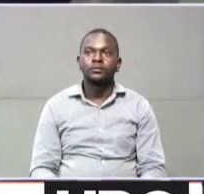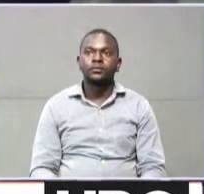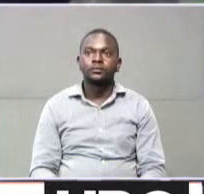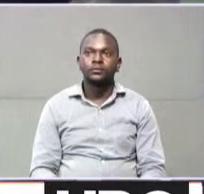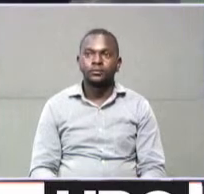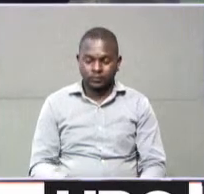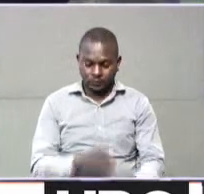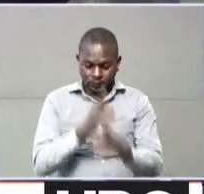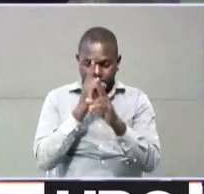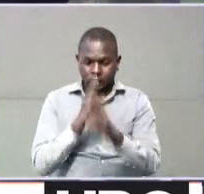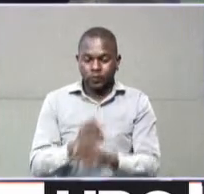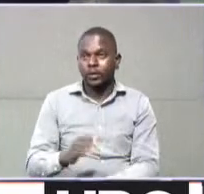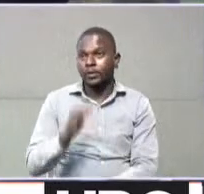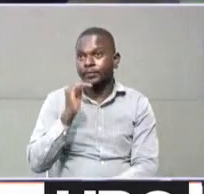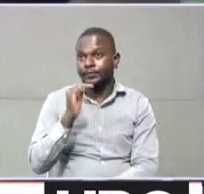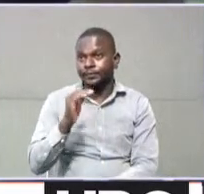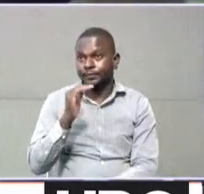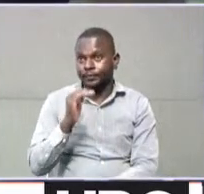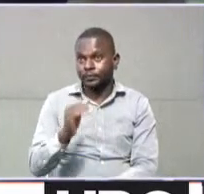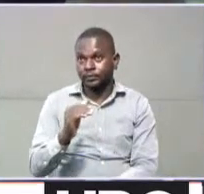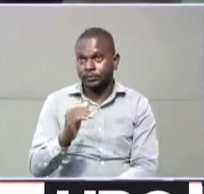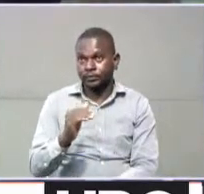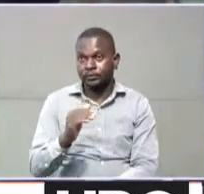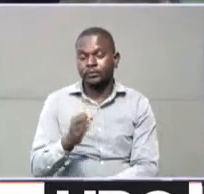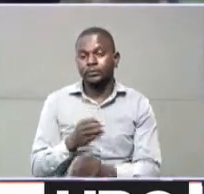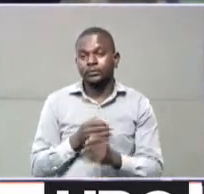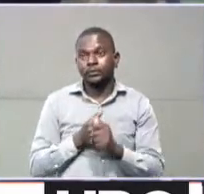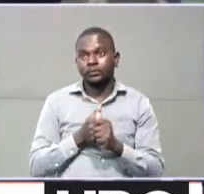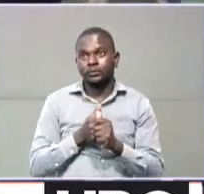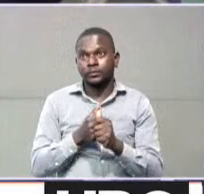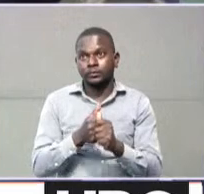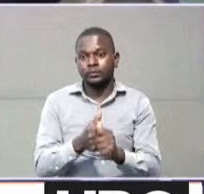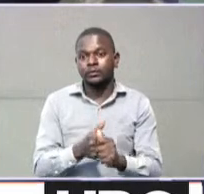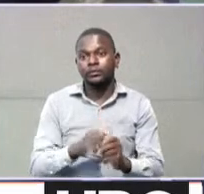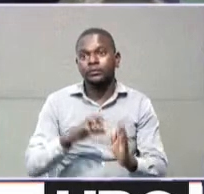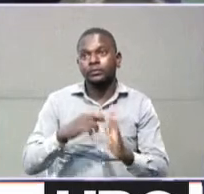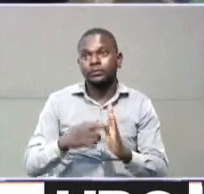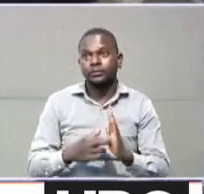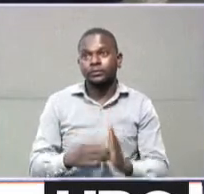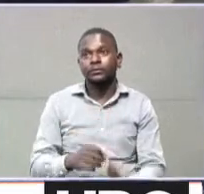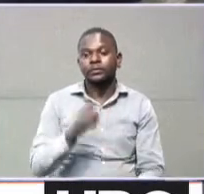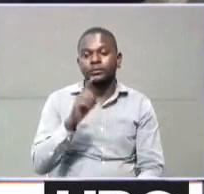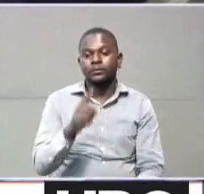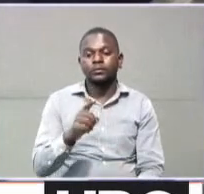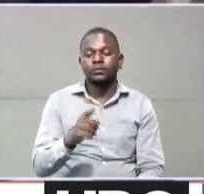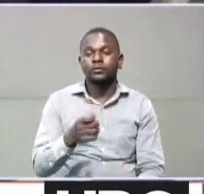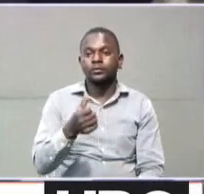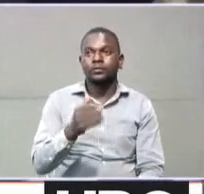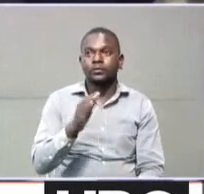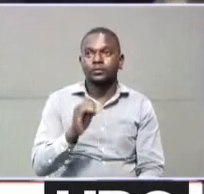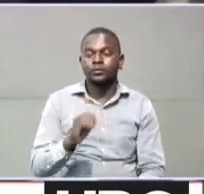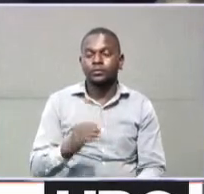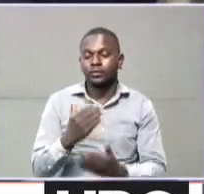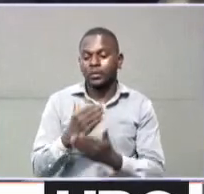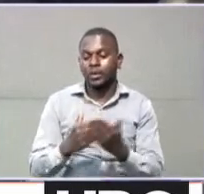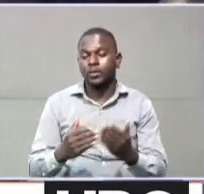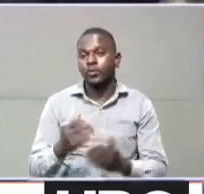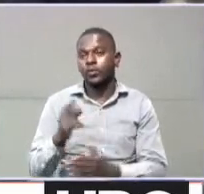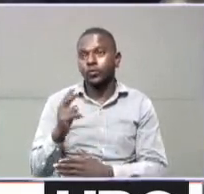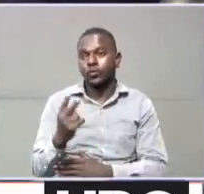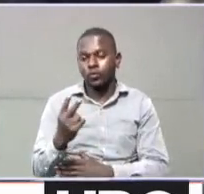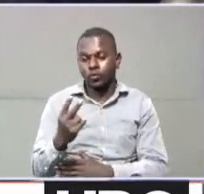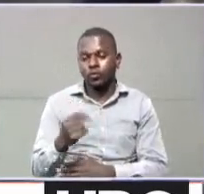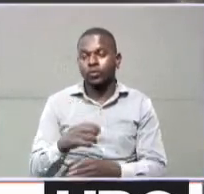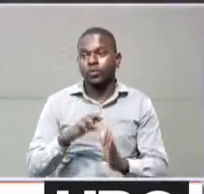all right honorable speaker in accordance with the rule 16 sub rule two